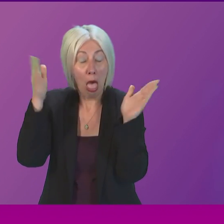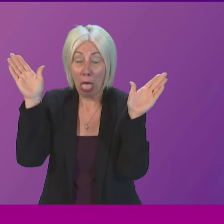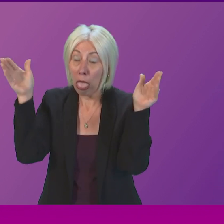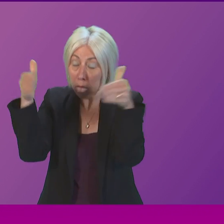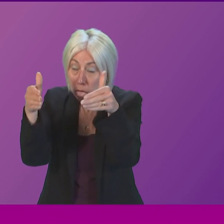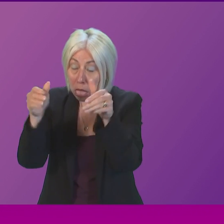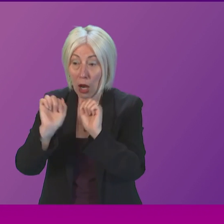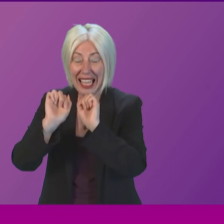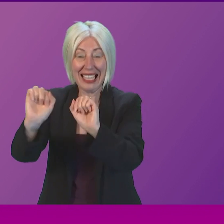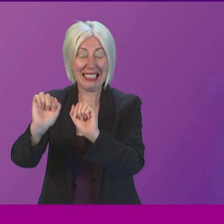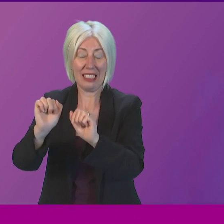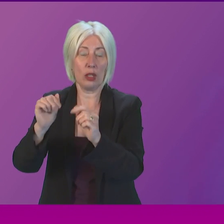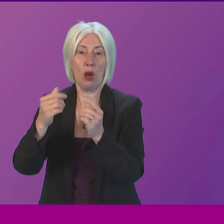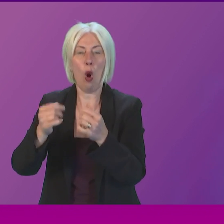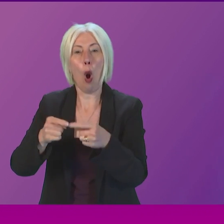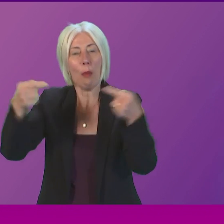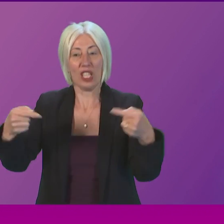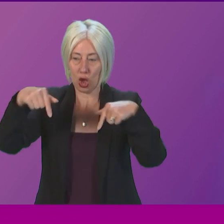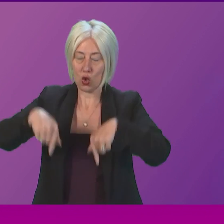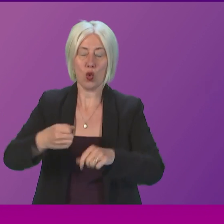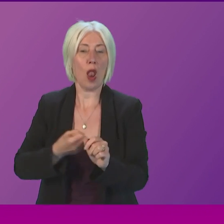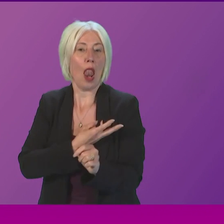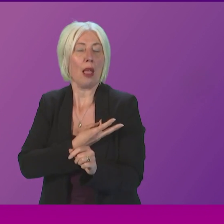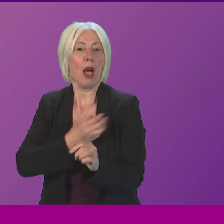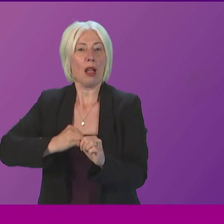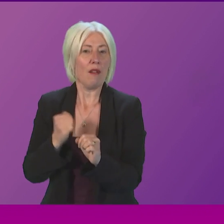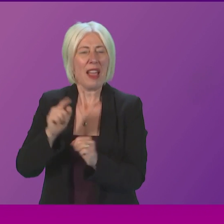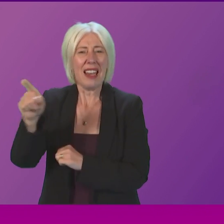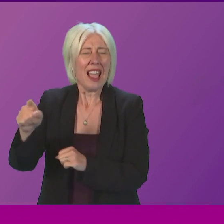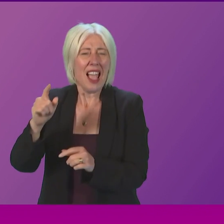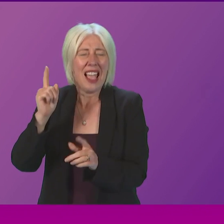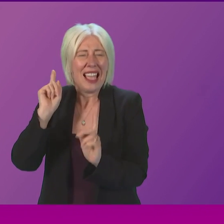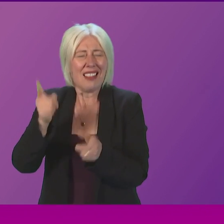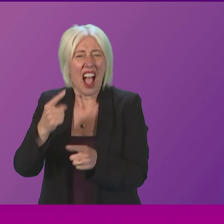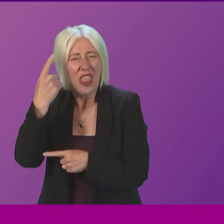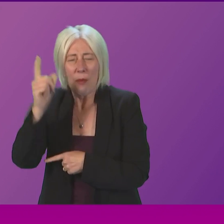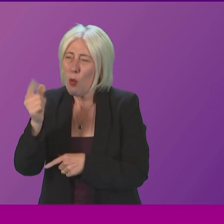his opposition to a Labour government that he can't accept what's good for Scotland?